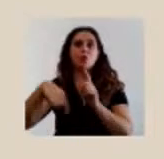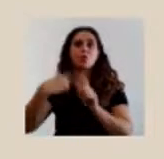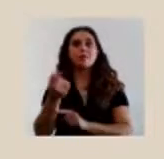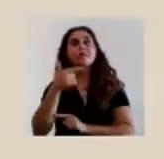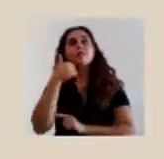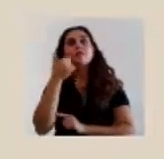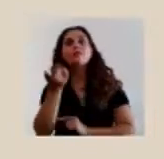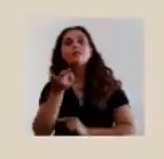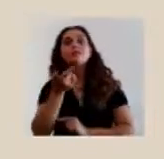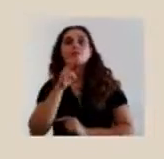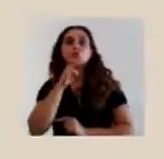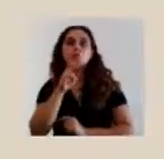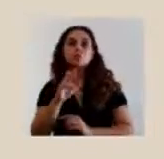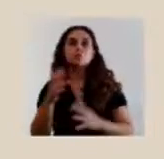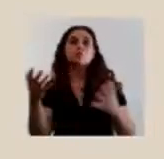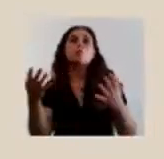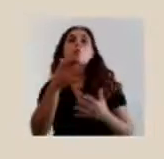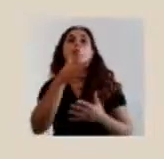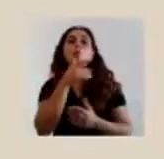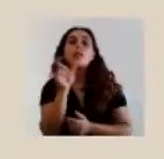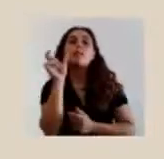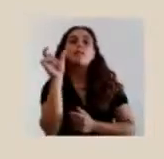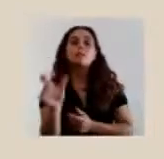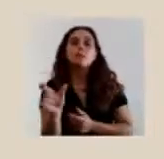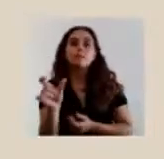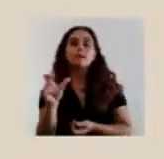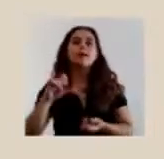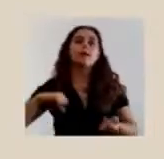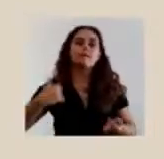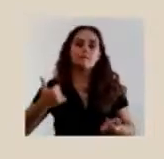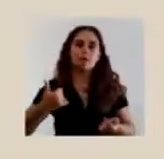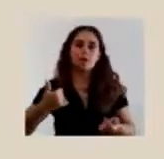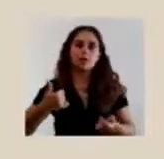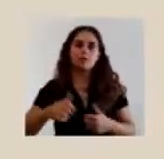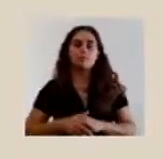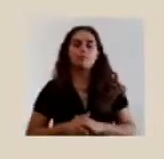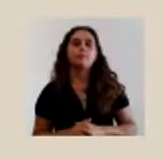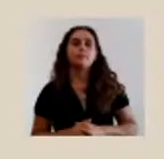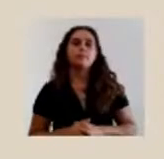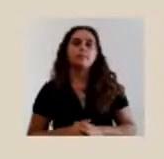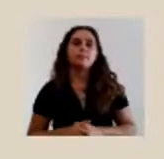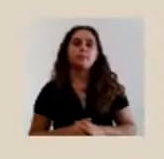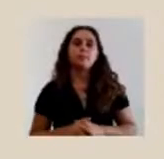it should respond with the color of the word, green.